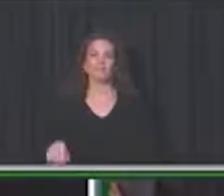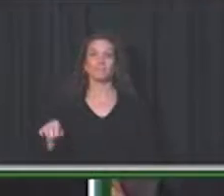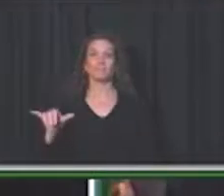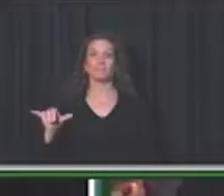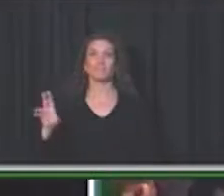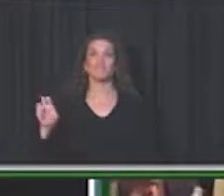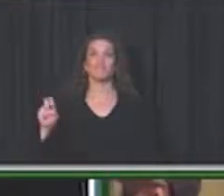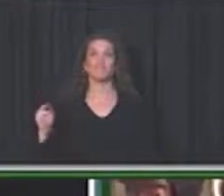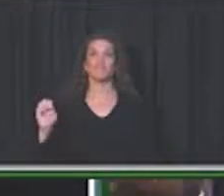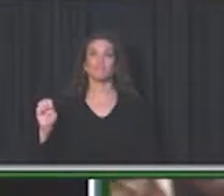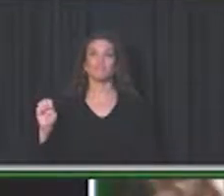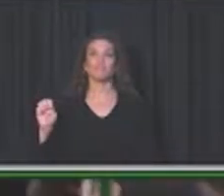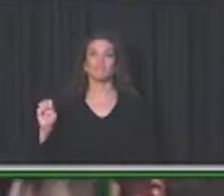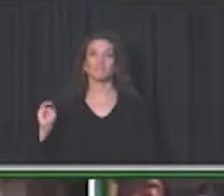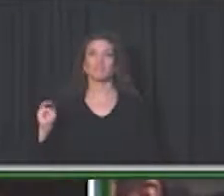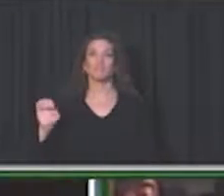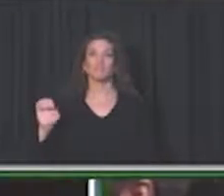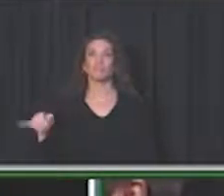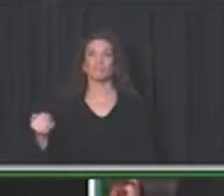Yvonne Margaret Mejia.